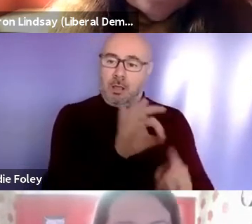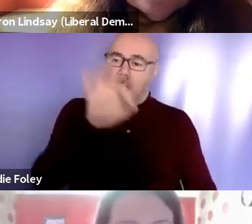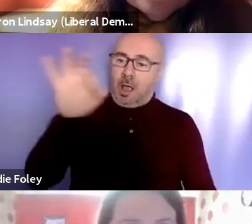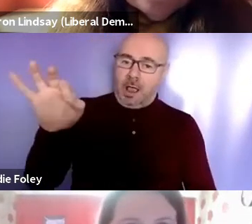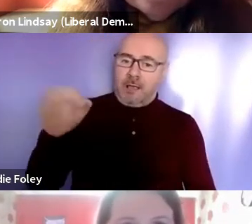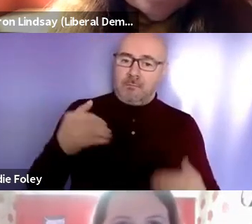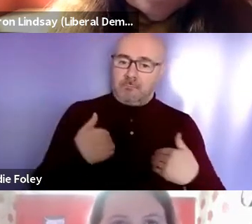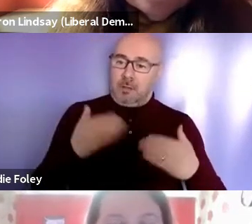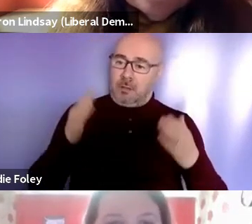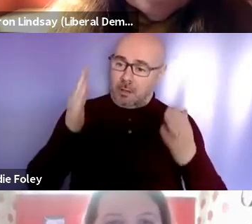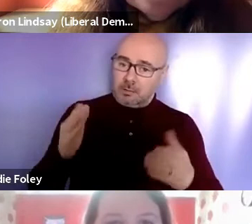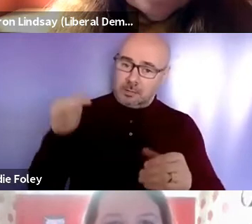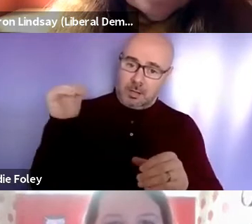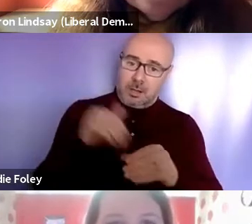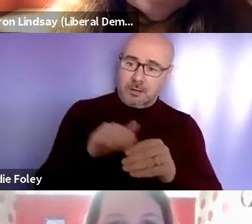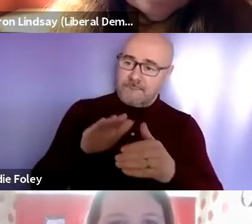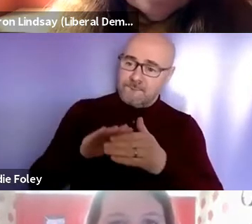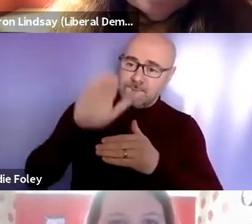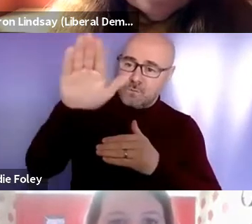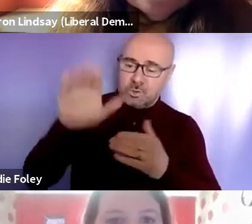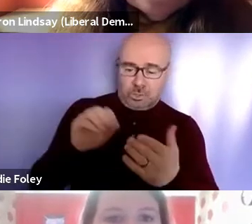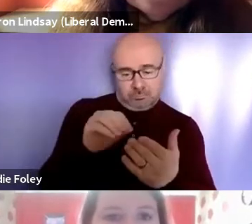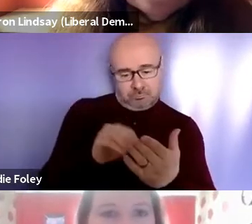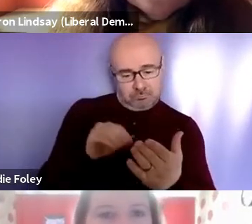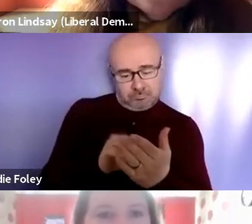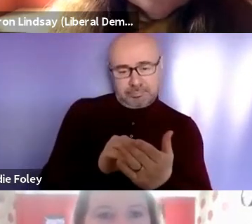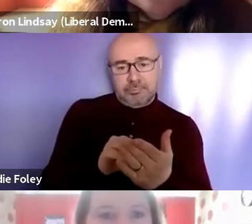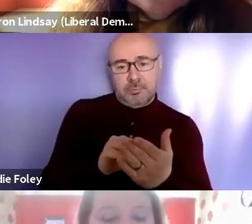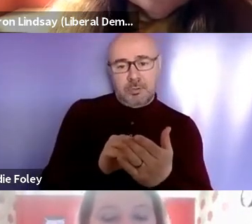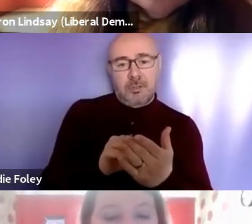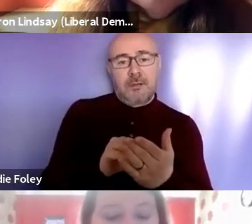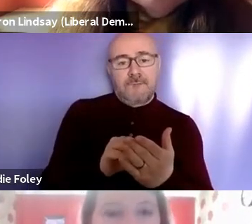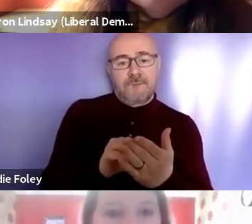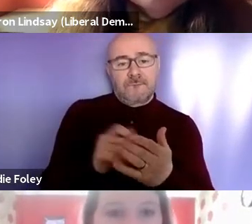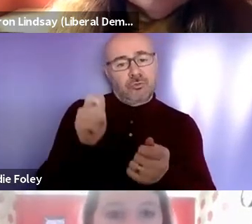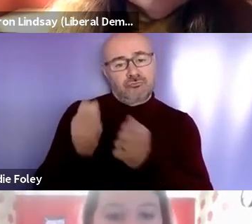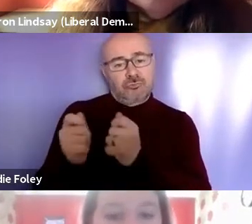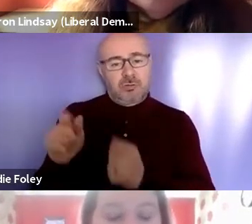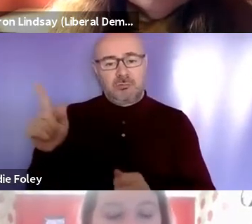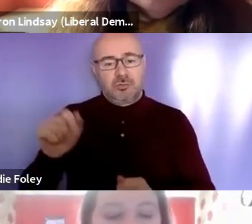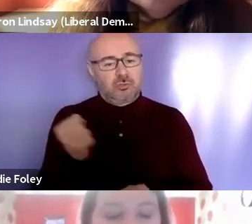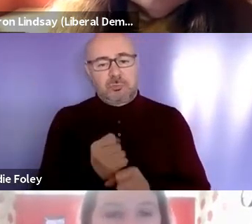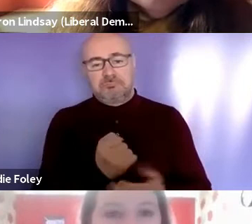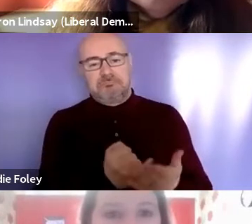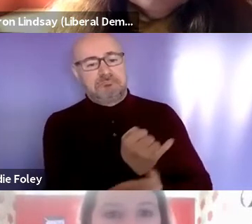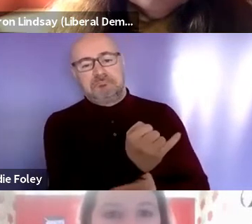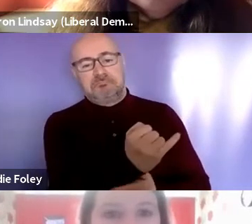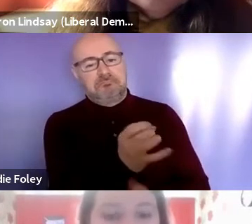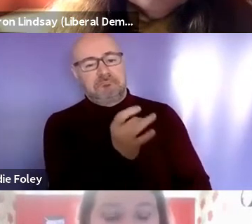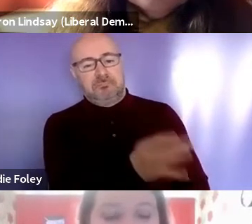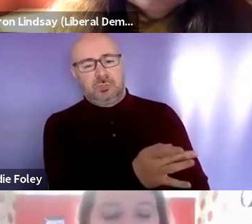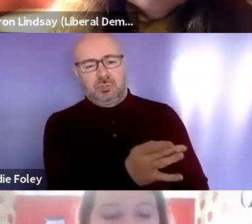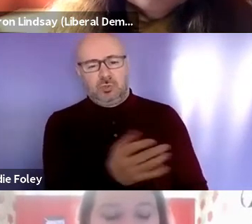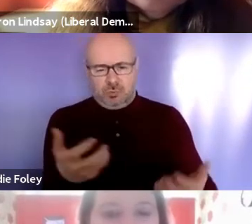going to do to ensure that disabled people with lived experience are actually going to be central to making the built